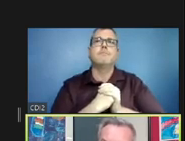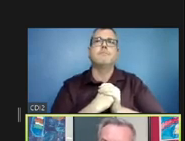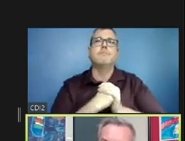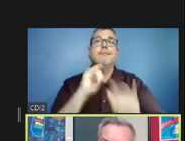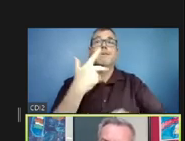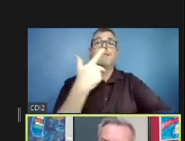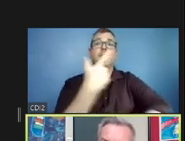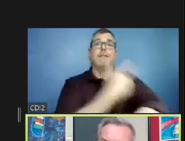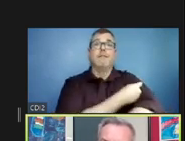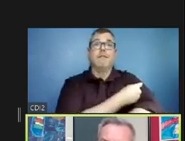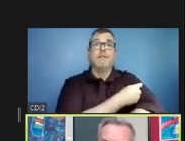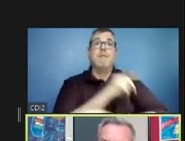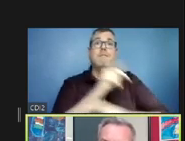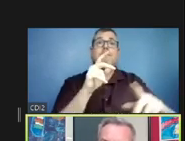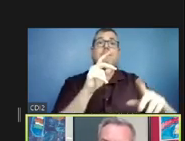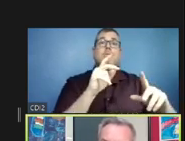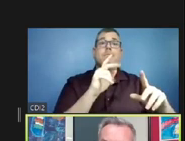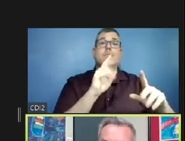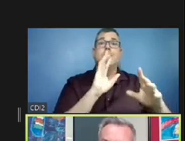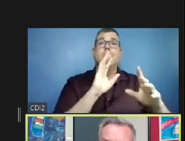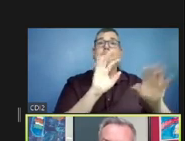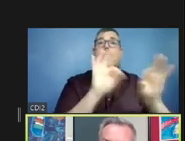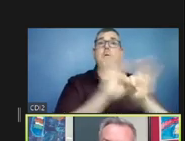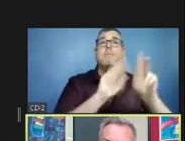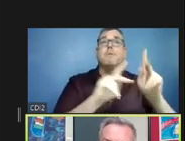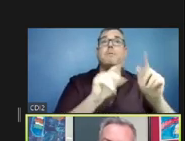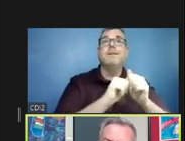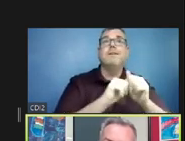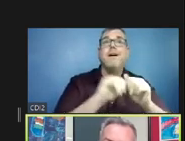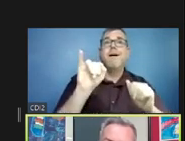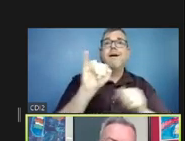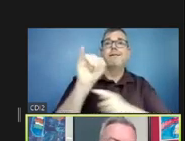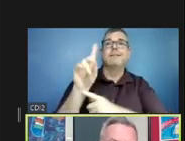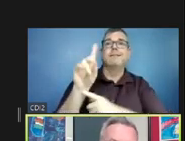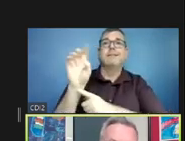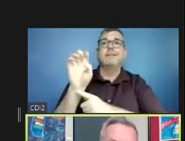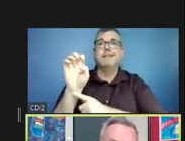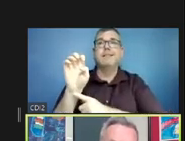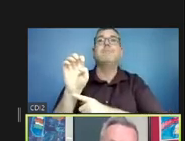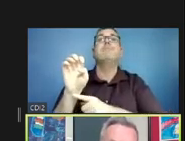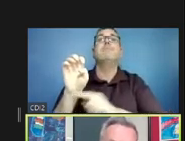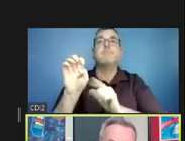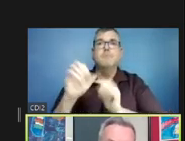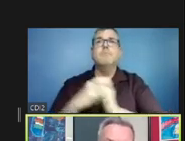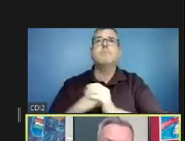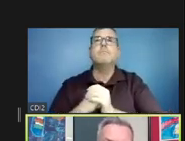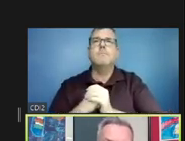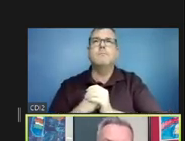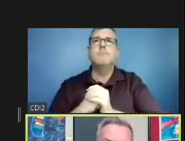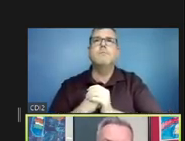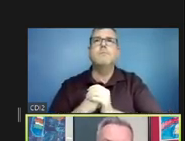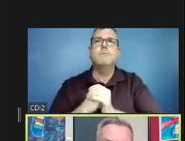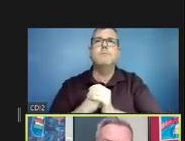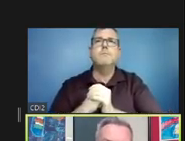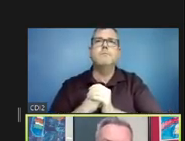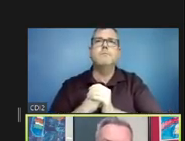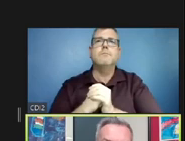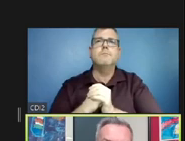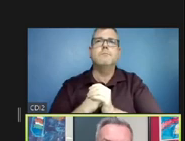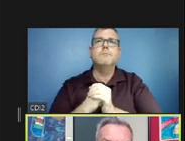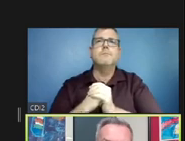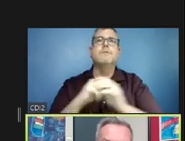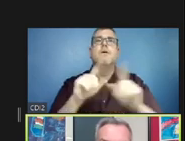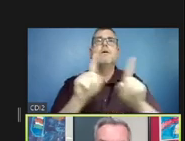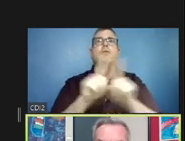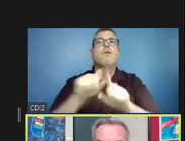impact of this disease's terrible impact on people with intellectual and developmental disabilities, but also broader. And from that point of